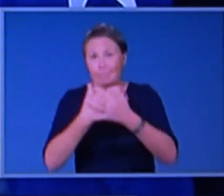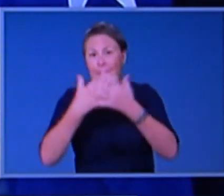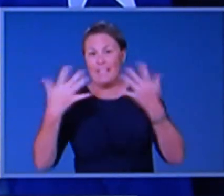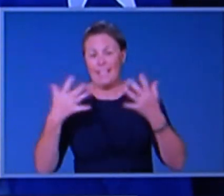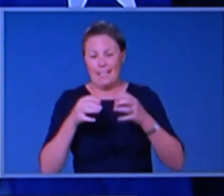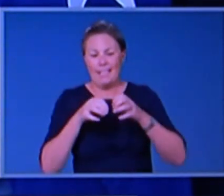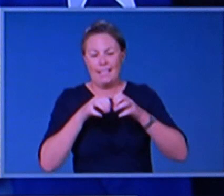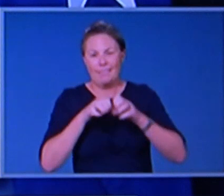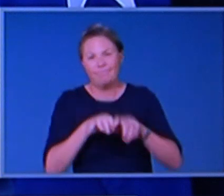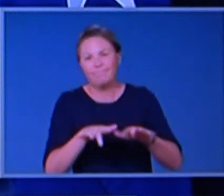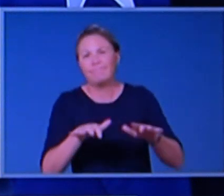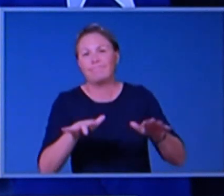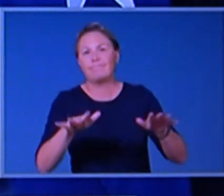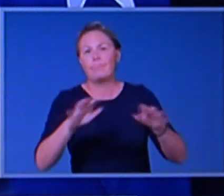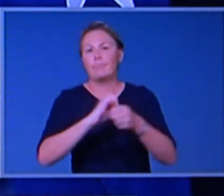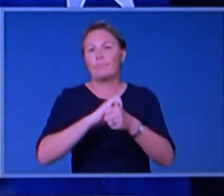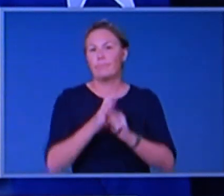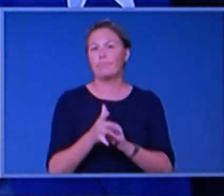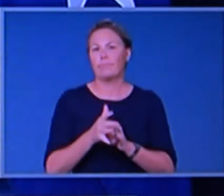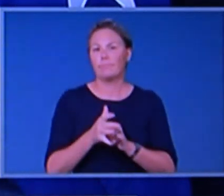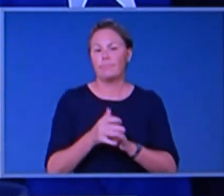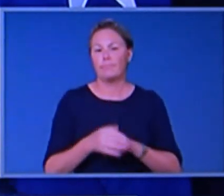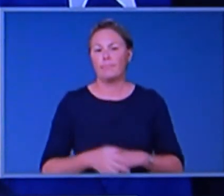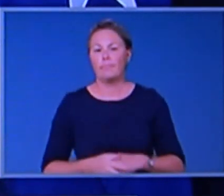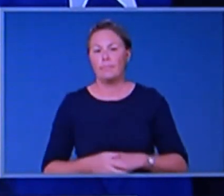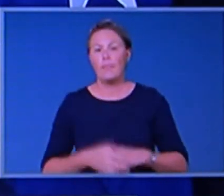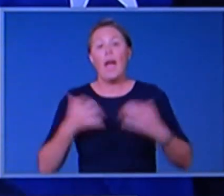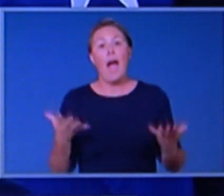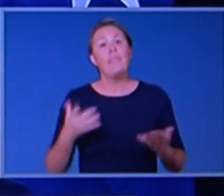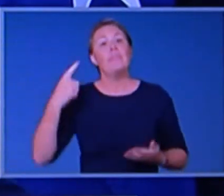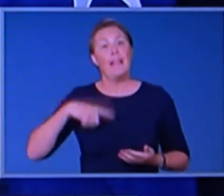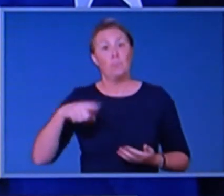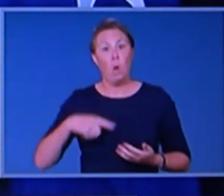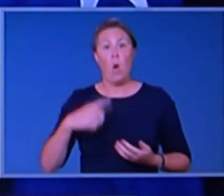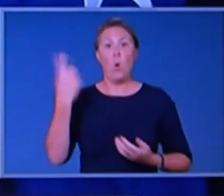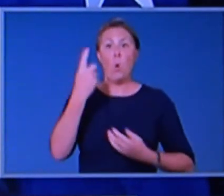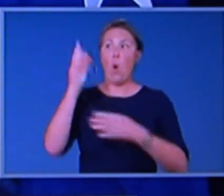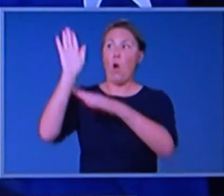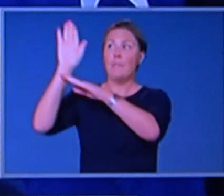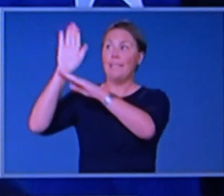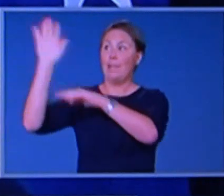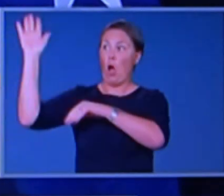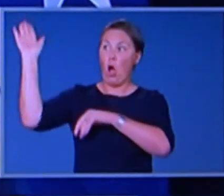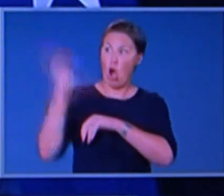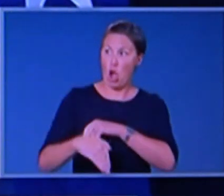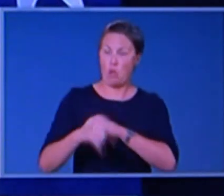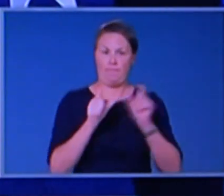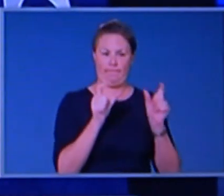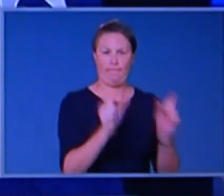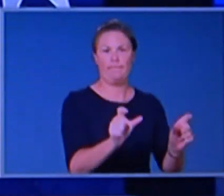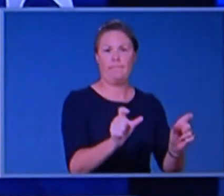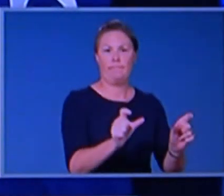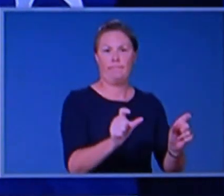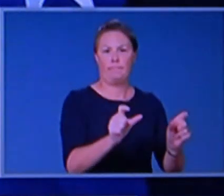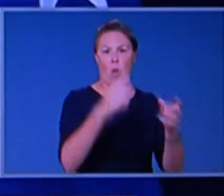at certain times of the total number of cases in Australia. And that's why we put in place the quarantine arrangements. That's why we put the restrictions in place. We responded